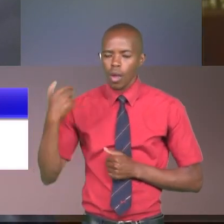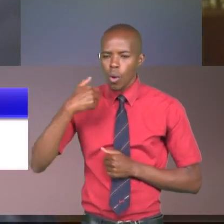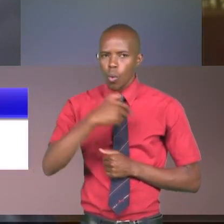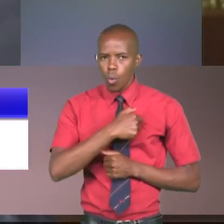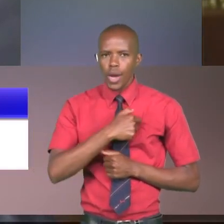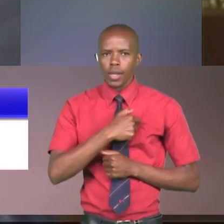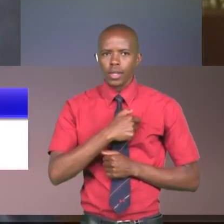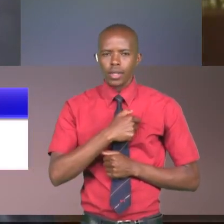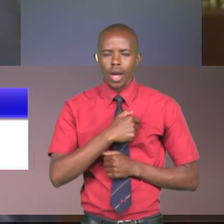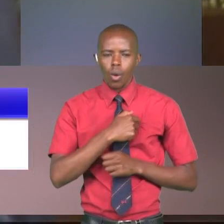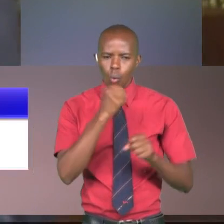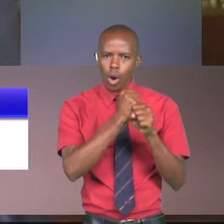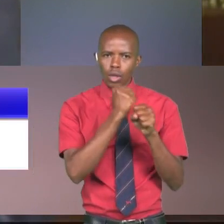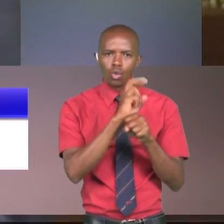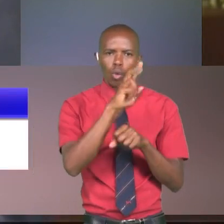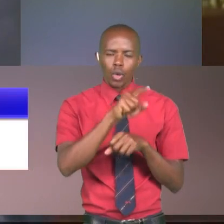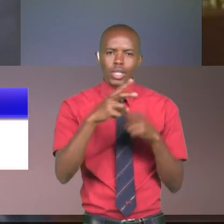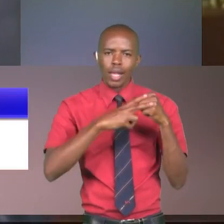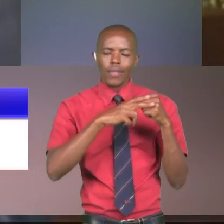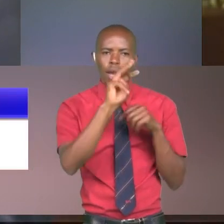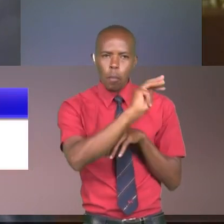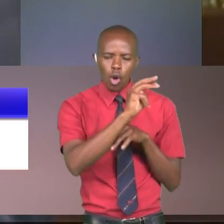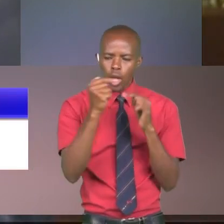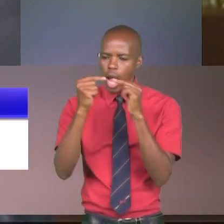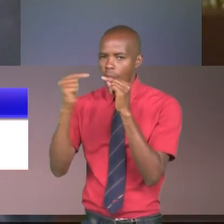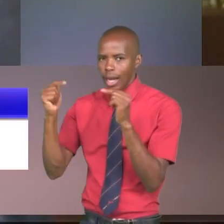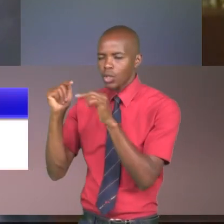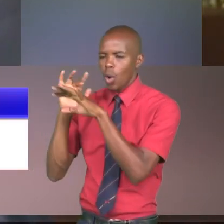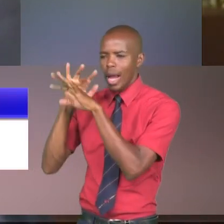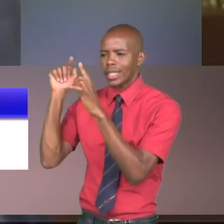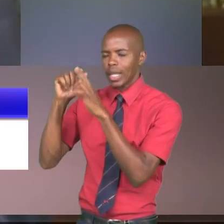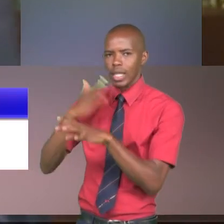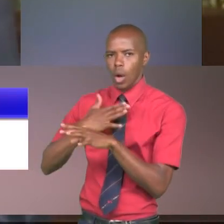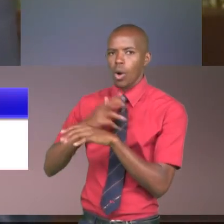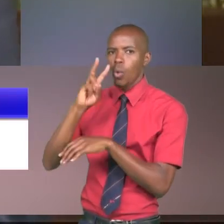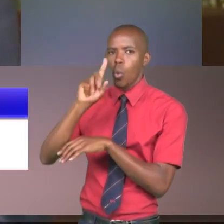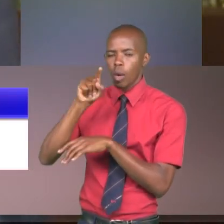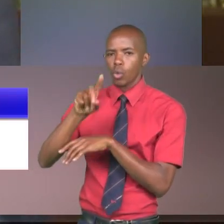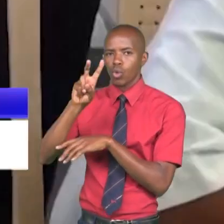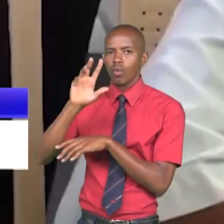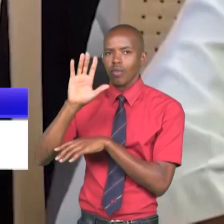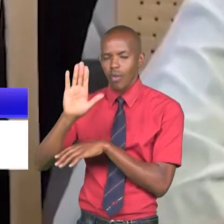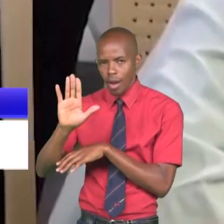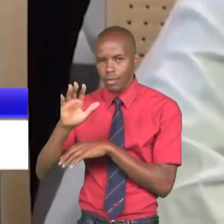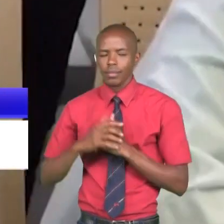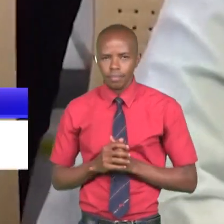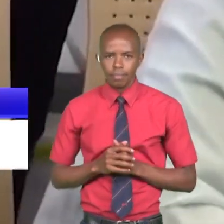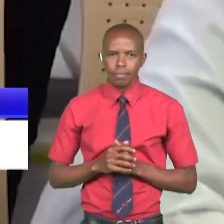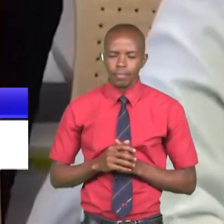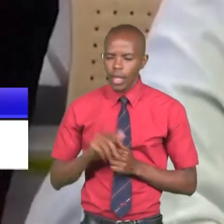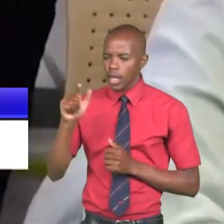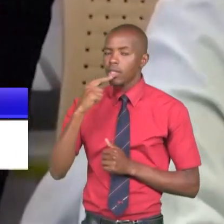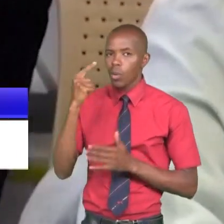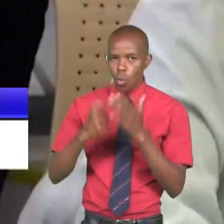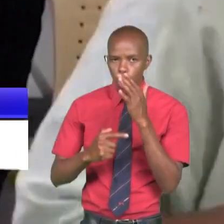now dealing with 2.7 million against our earlier target of 1.25, and therefore the surge. Mwangangi also